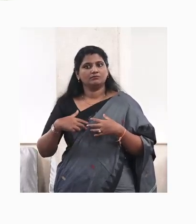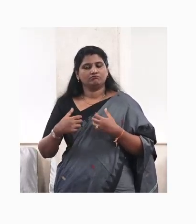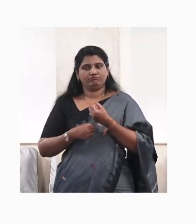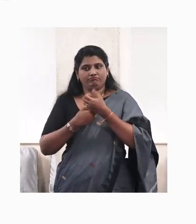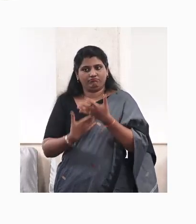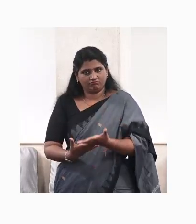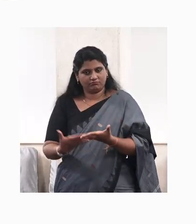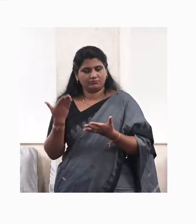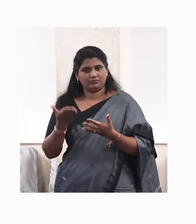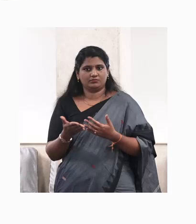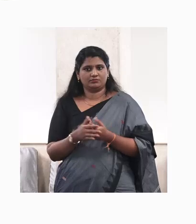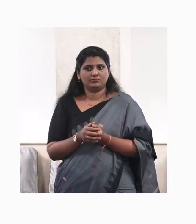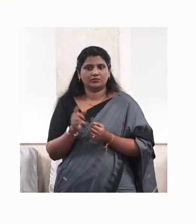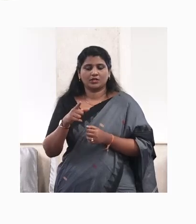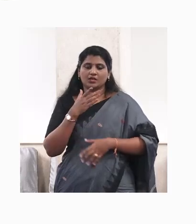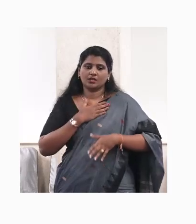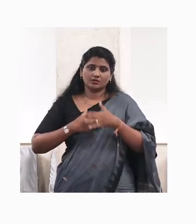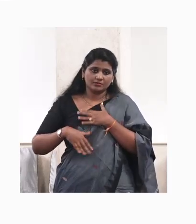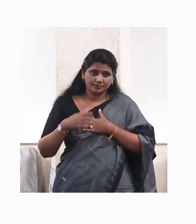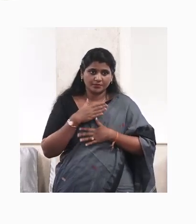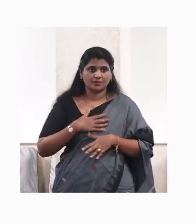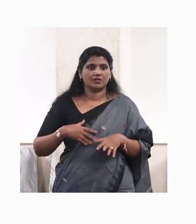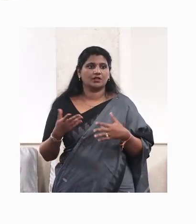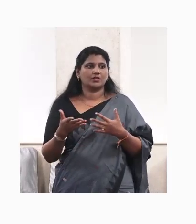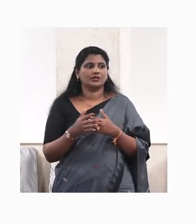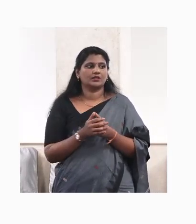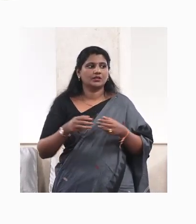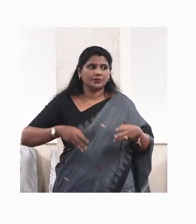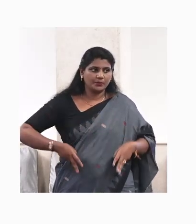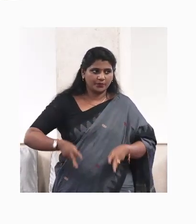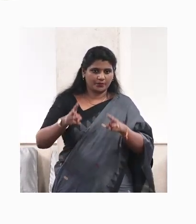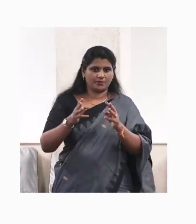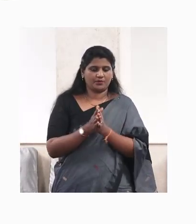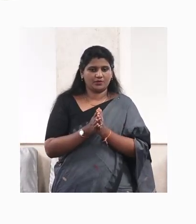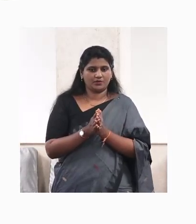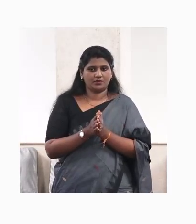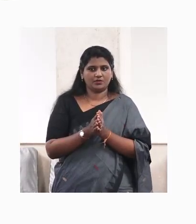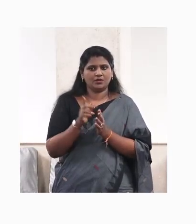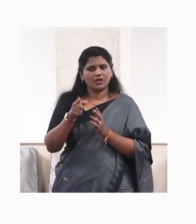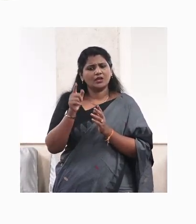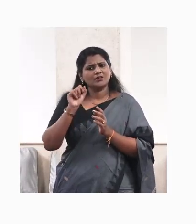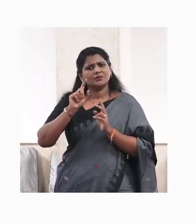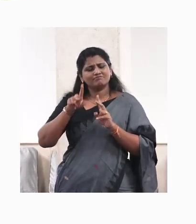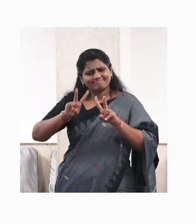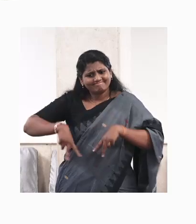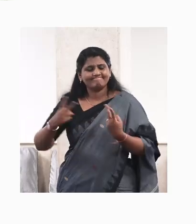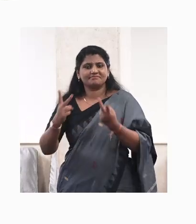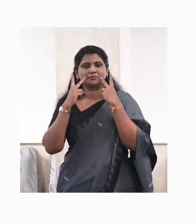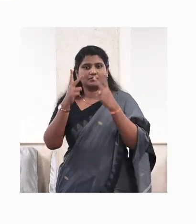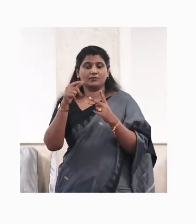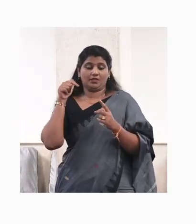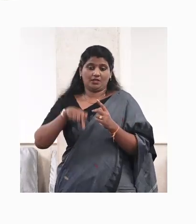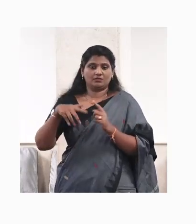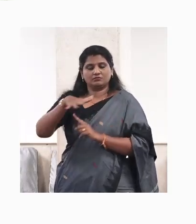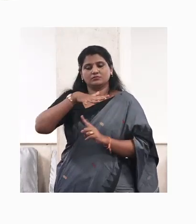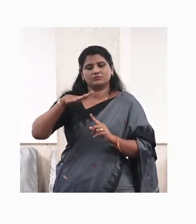in a polite, sincere way that you have a different vision in that